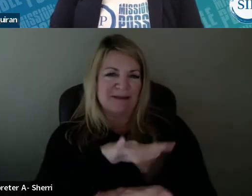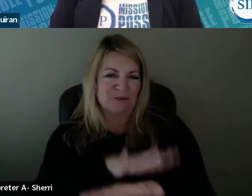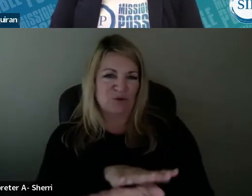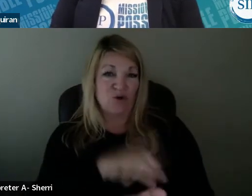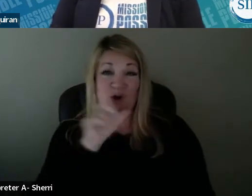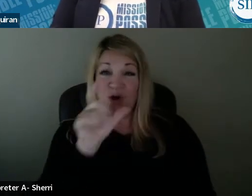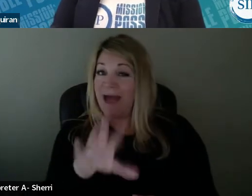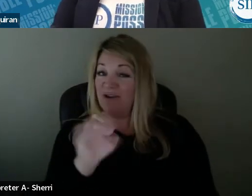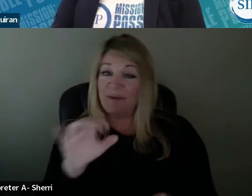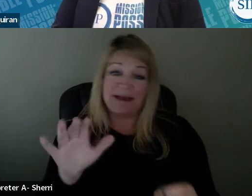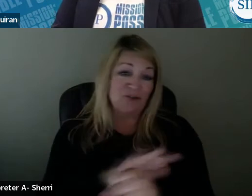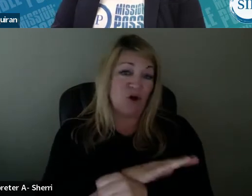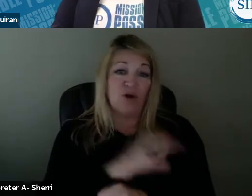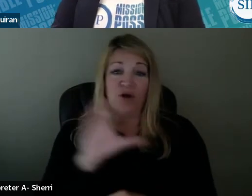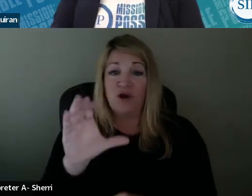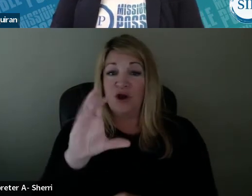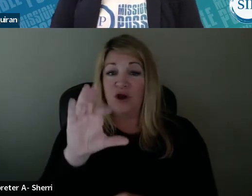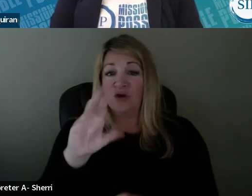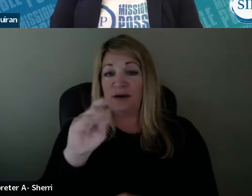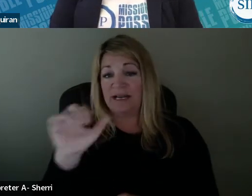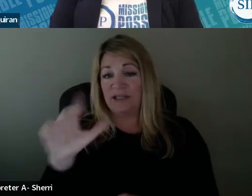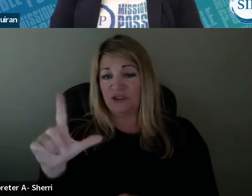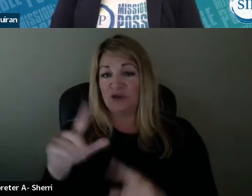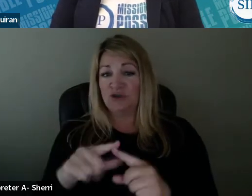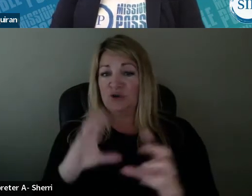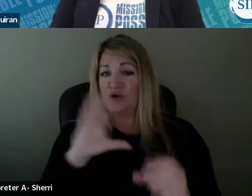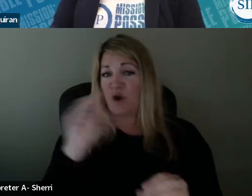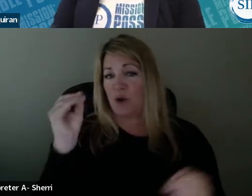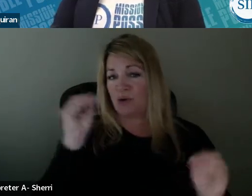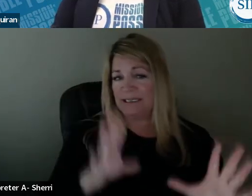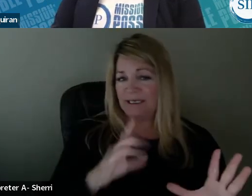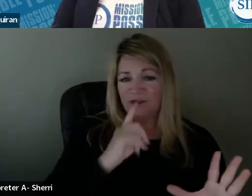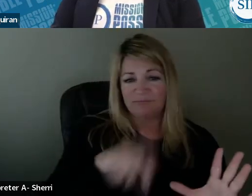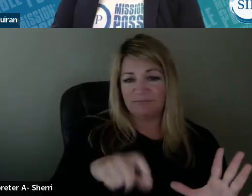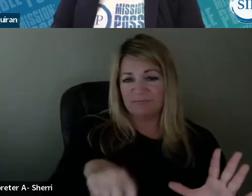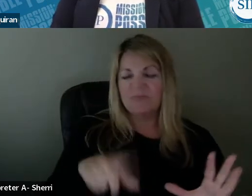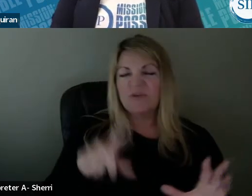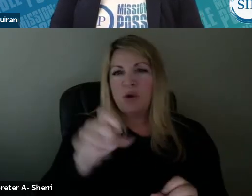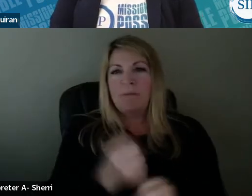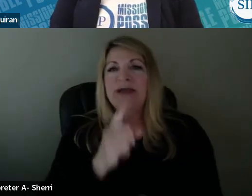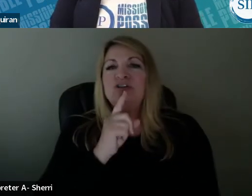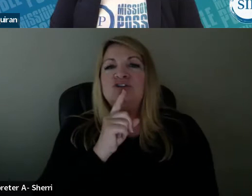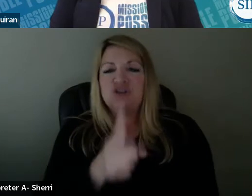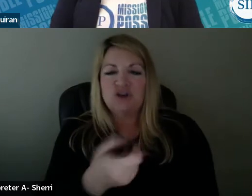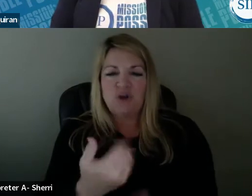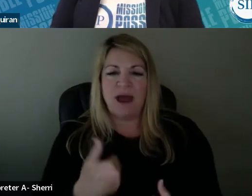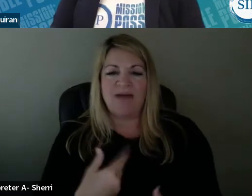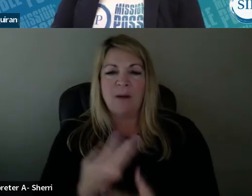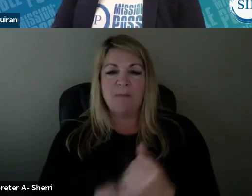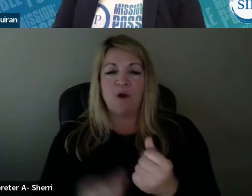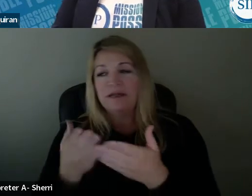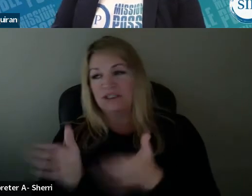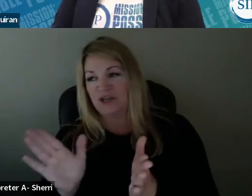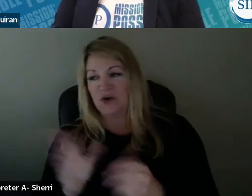be dually credentialed in order to co-teach. Really, you just want to ensure that you have both your general and